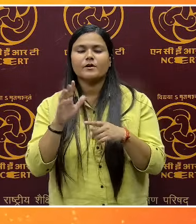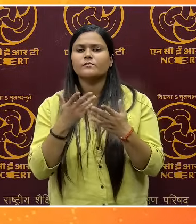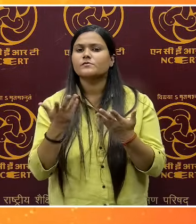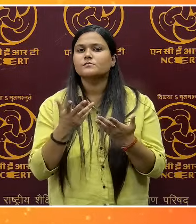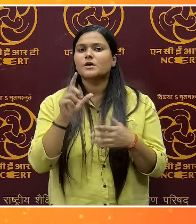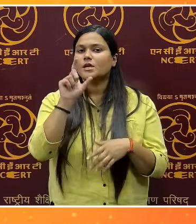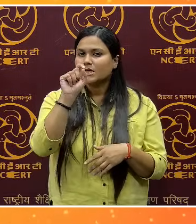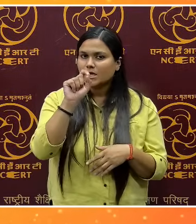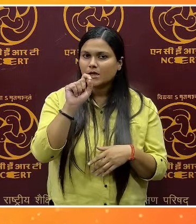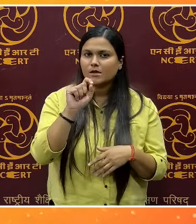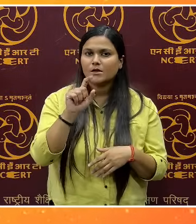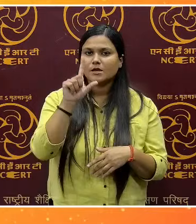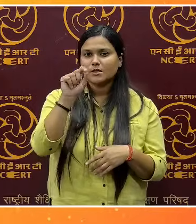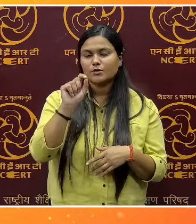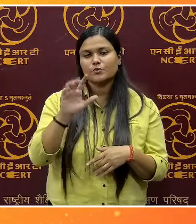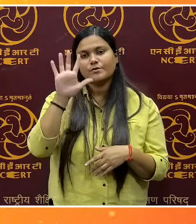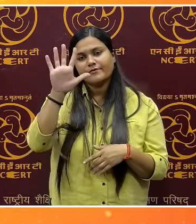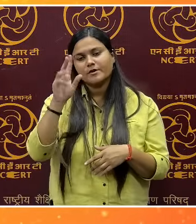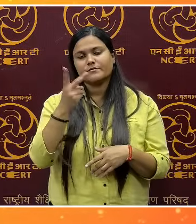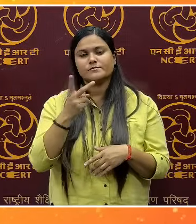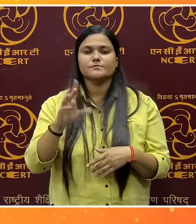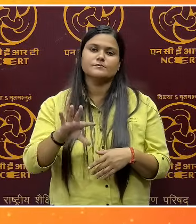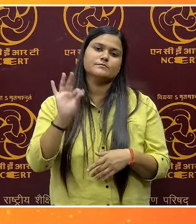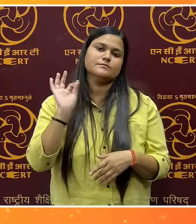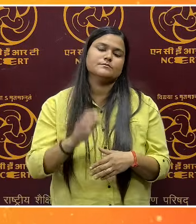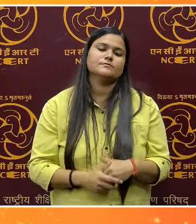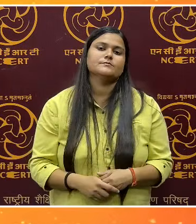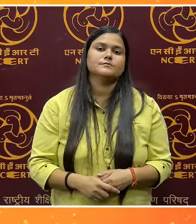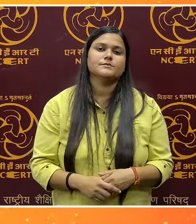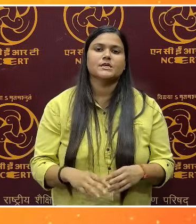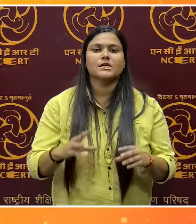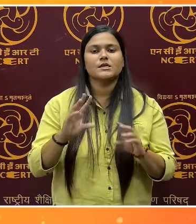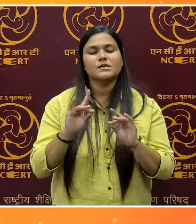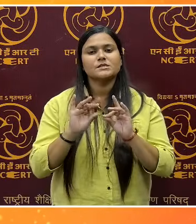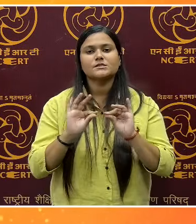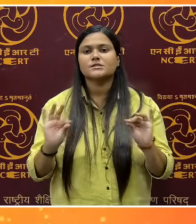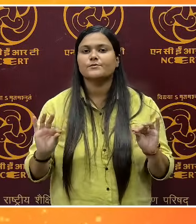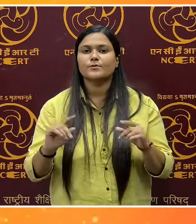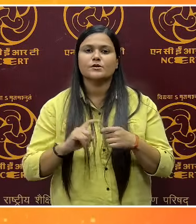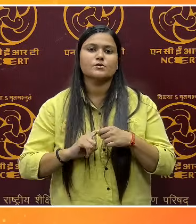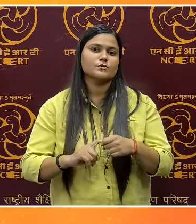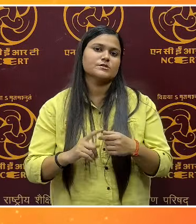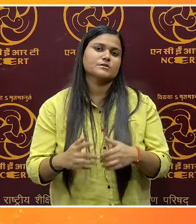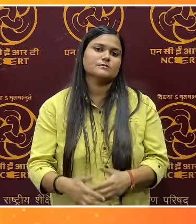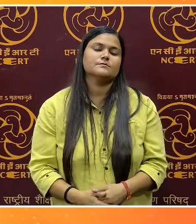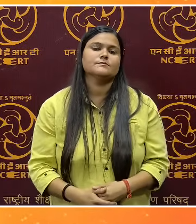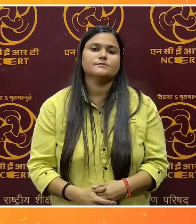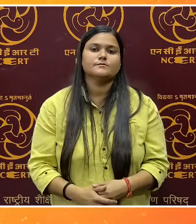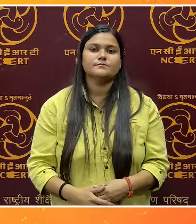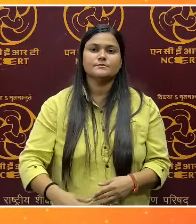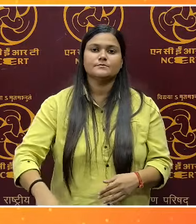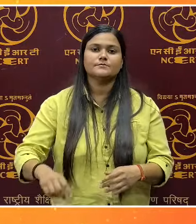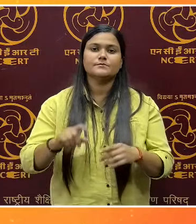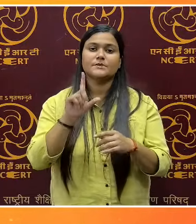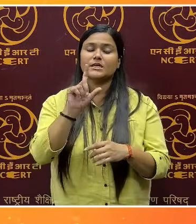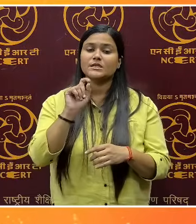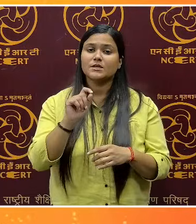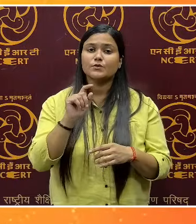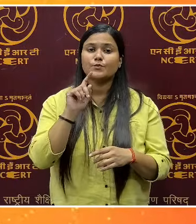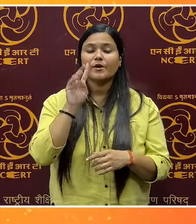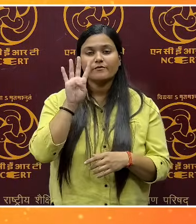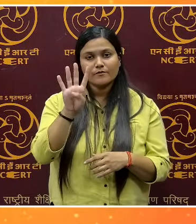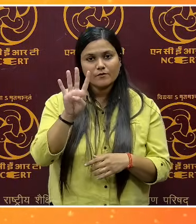10 to the power 5 is the answer. Okay. Okay. Simplify 10 to the power 4 upon 5 to the power